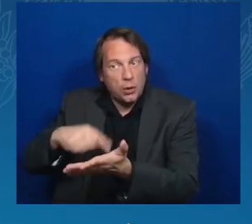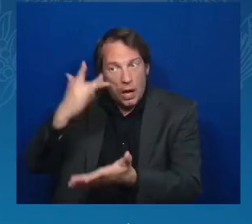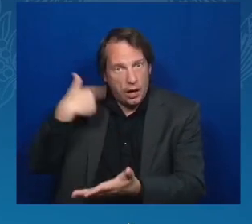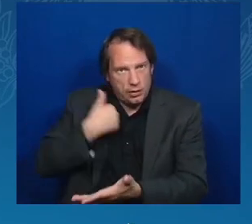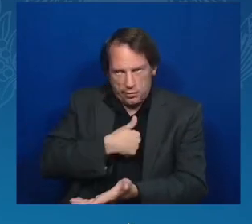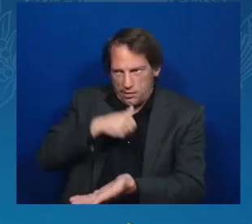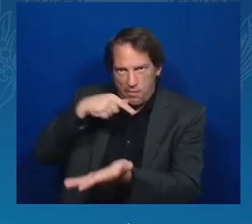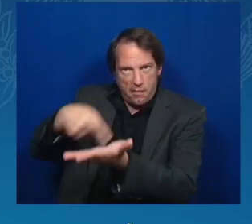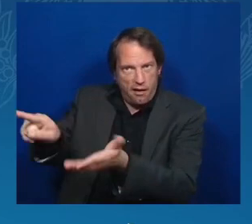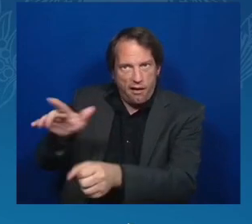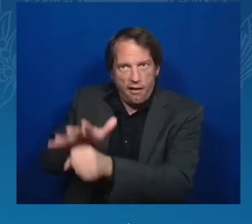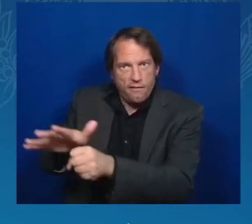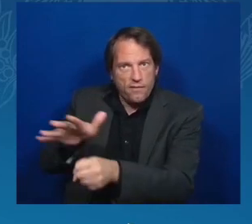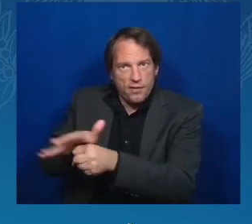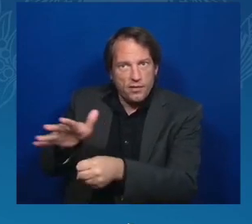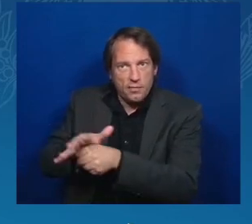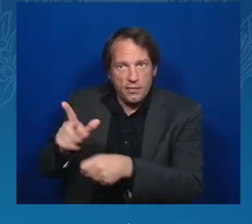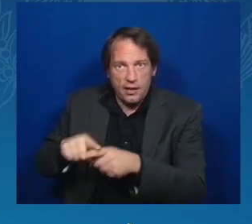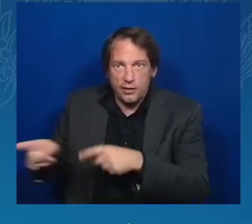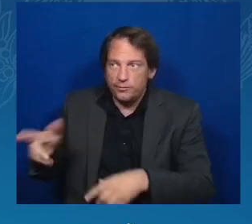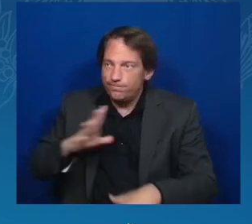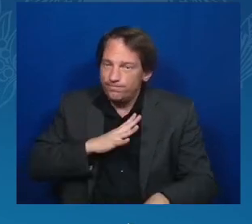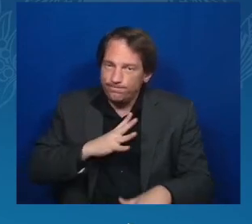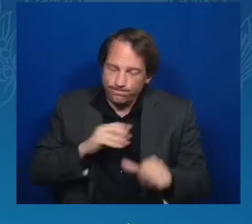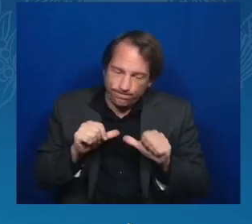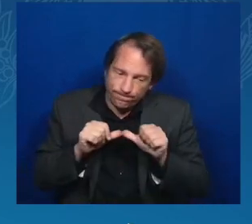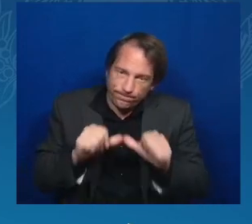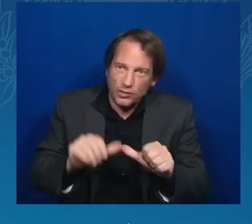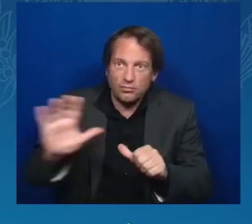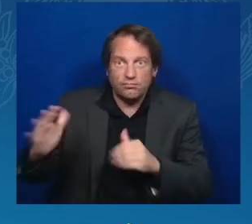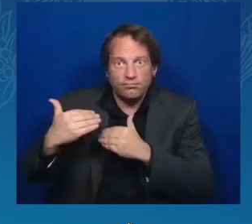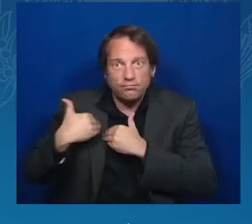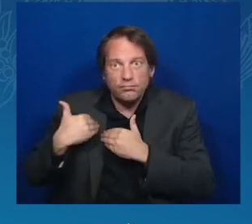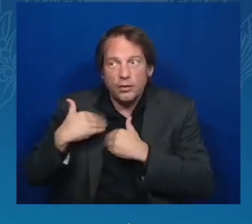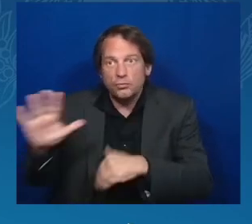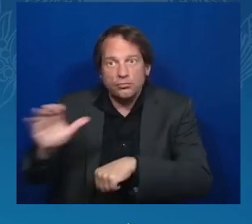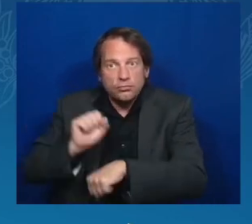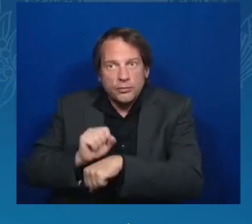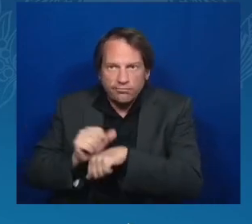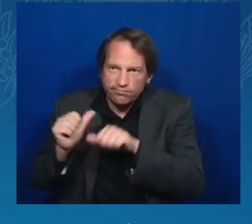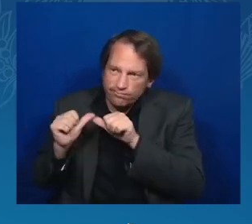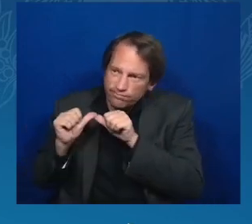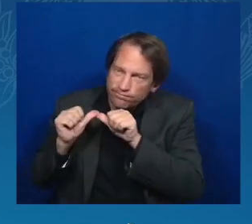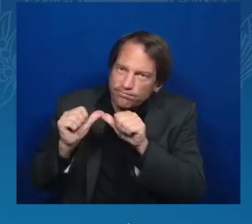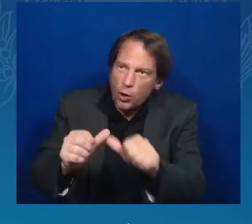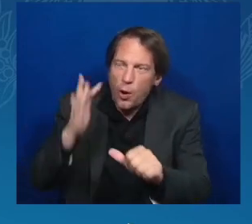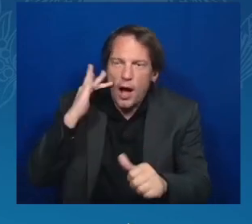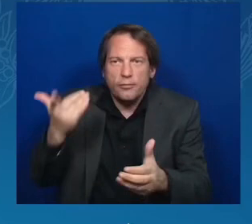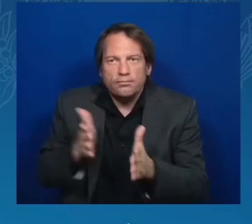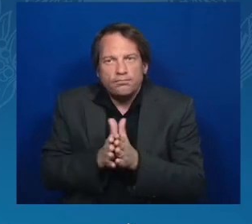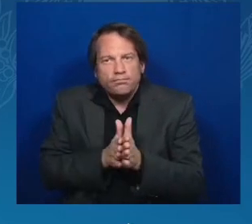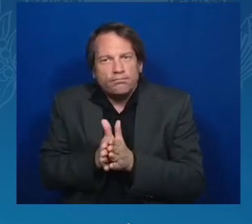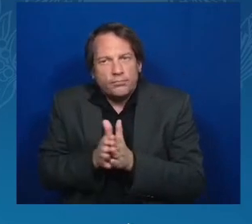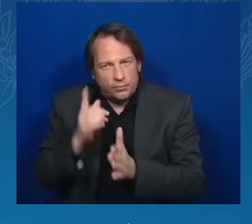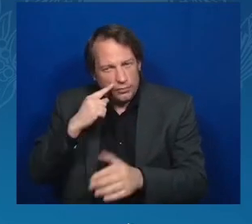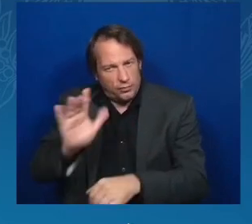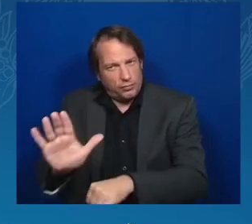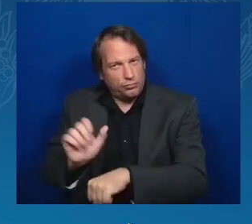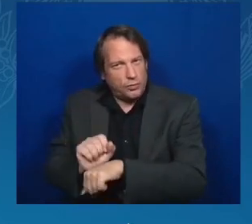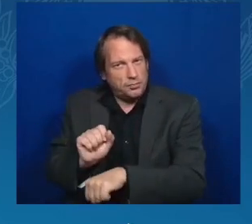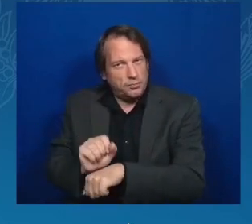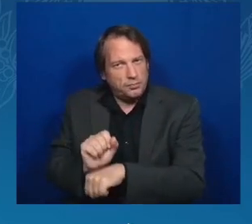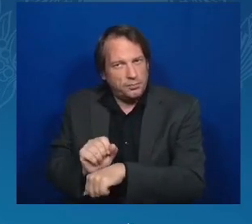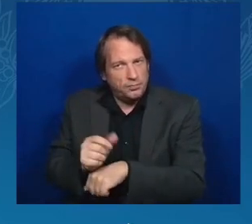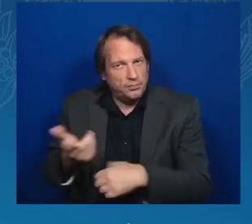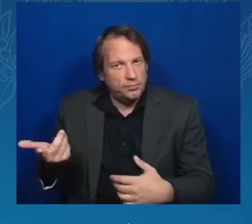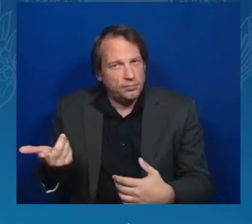them, whereas they could potentially opt into a different profession with their skills that would pay them more. But they